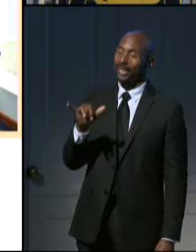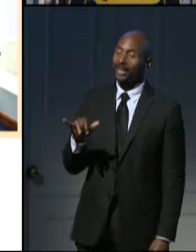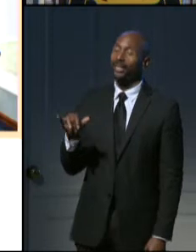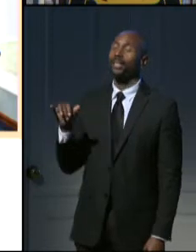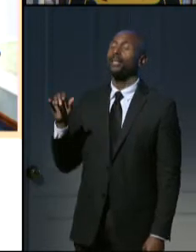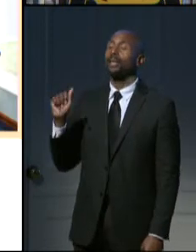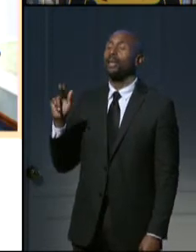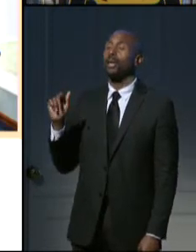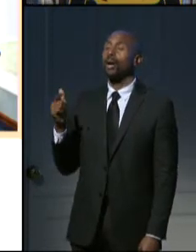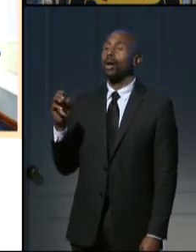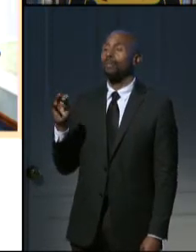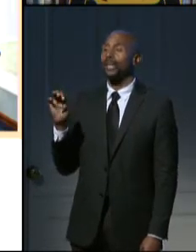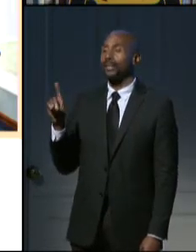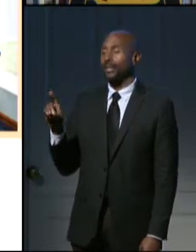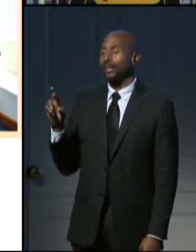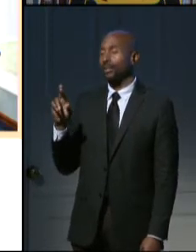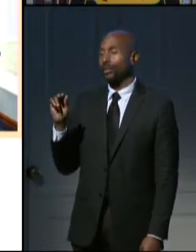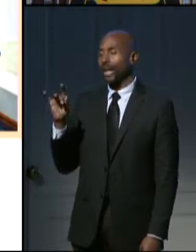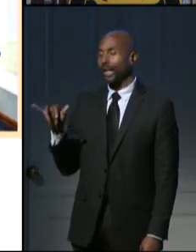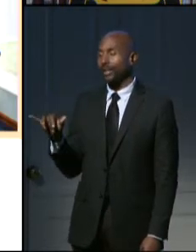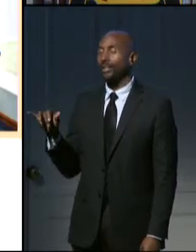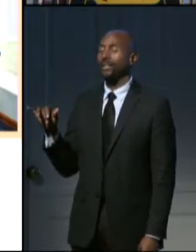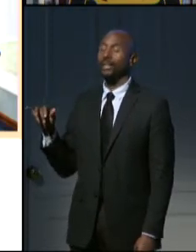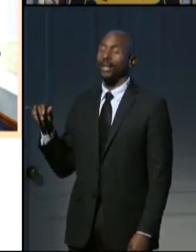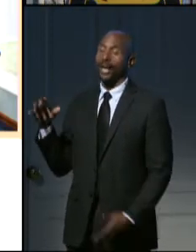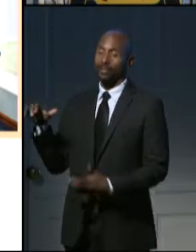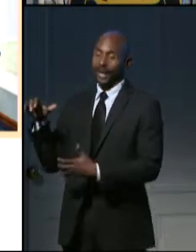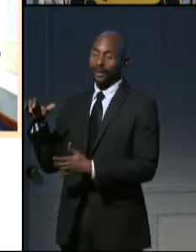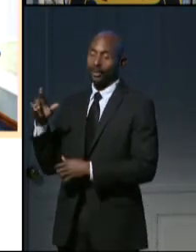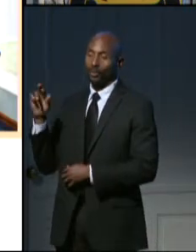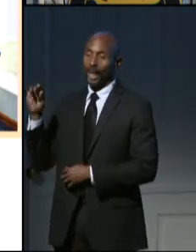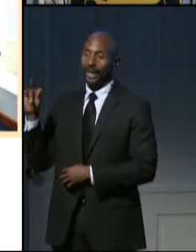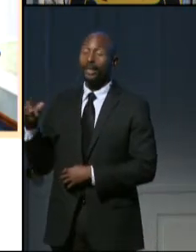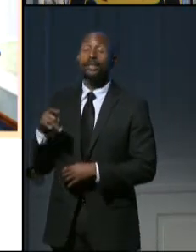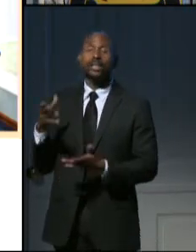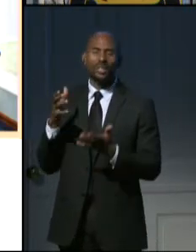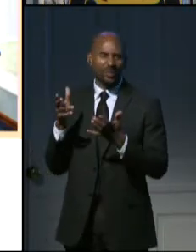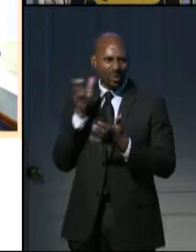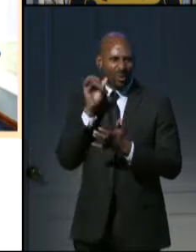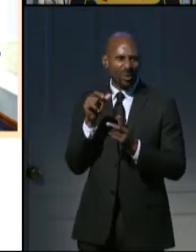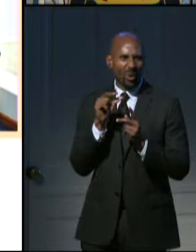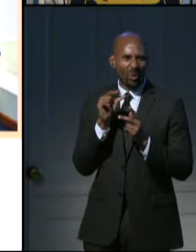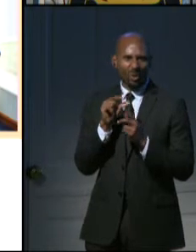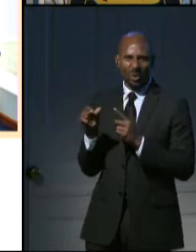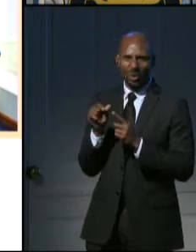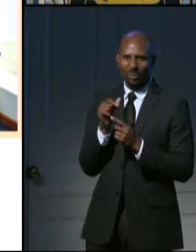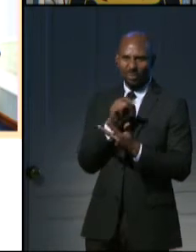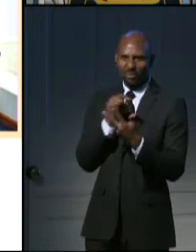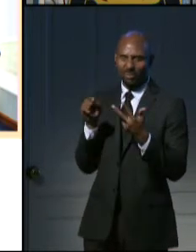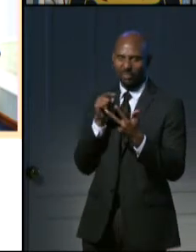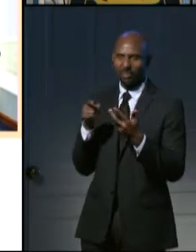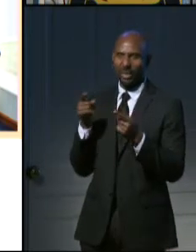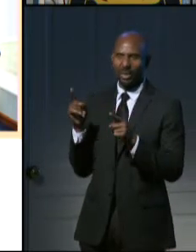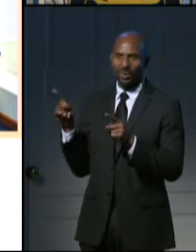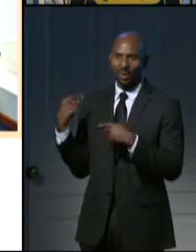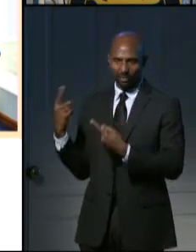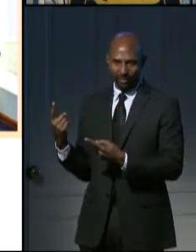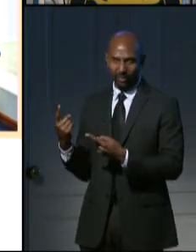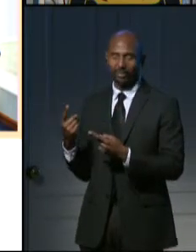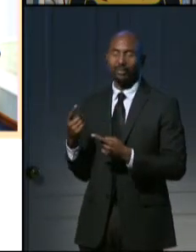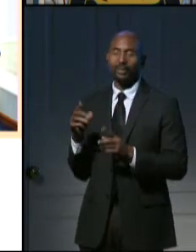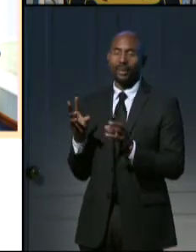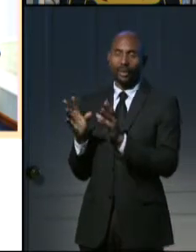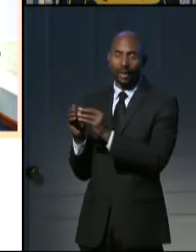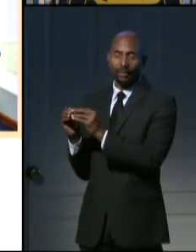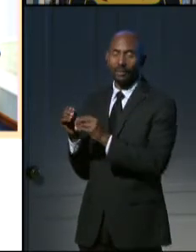today, including the first panel in the morning yesterday, when they talked about it more in the context of